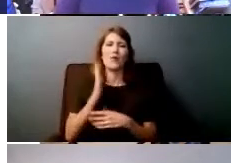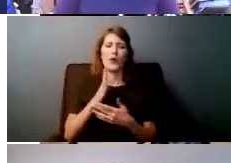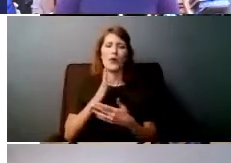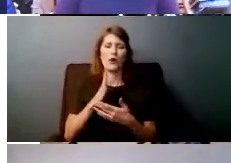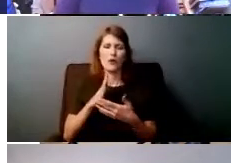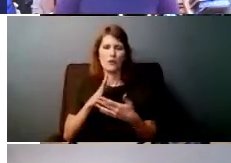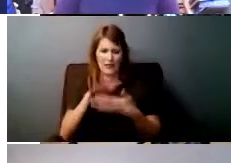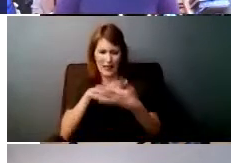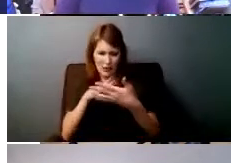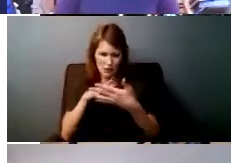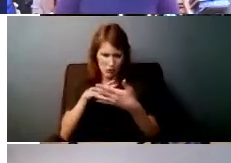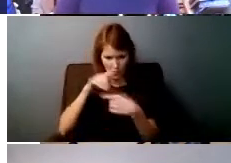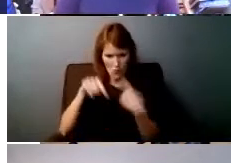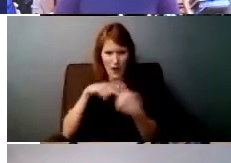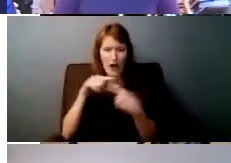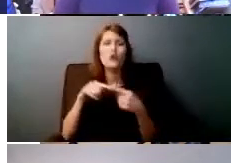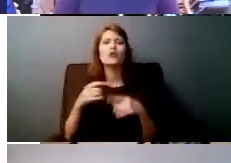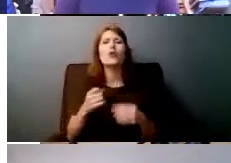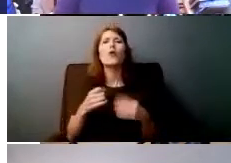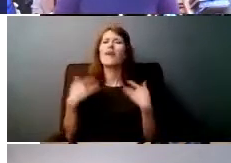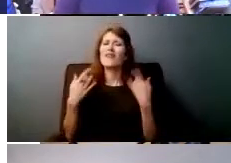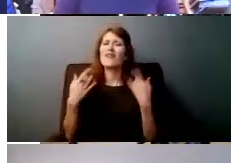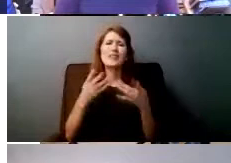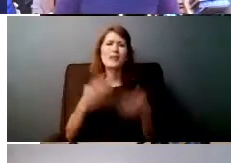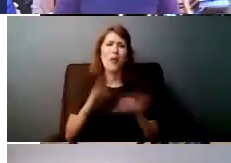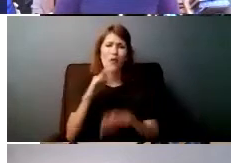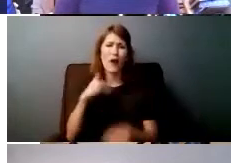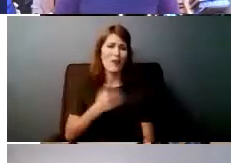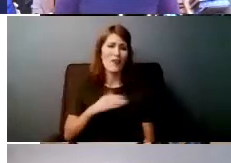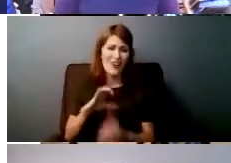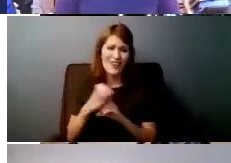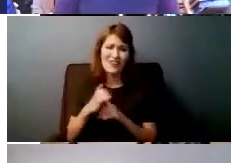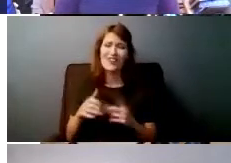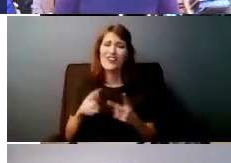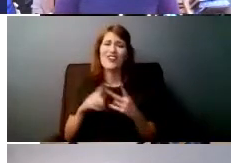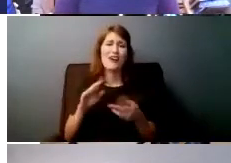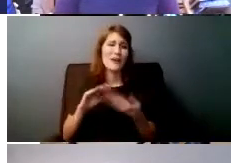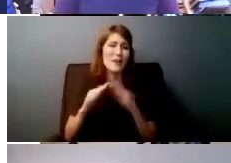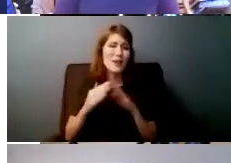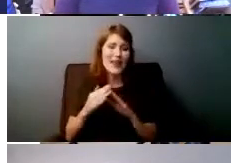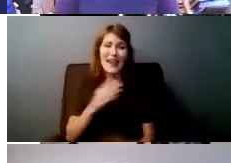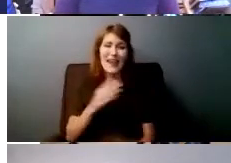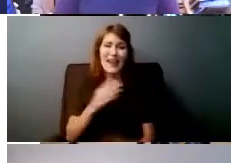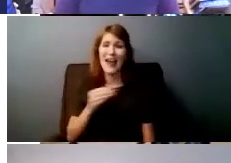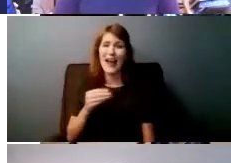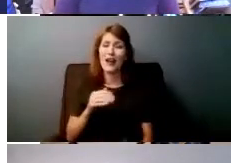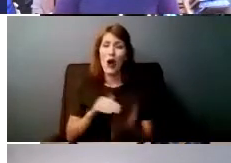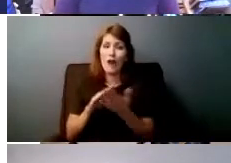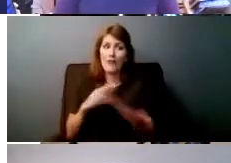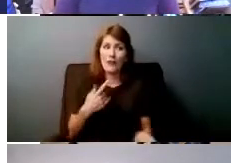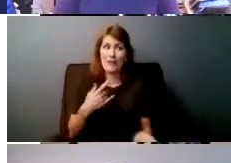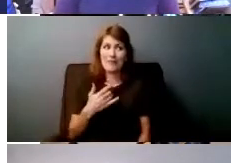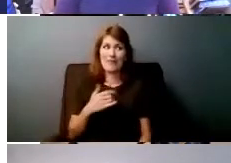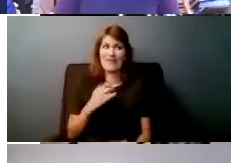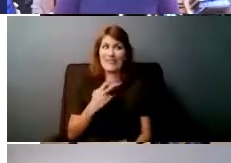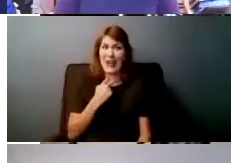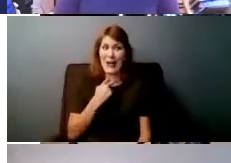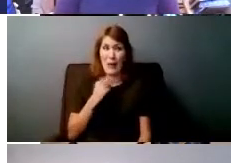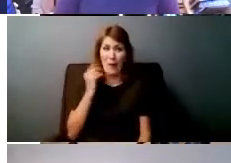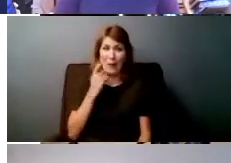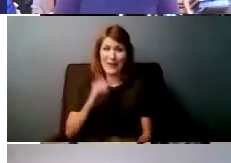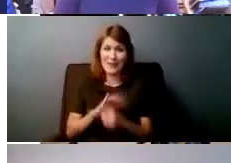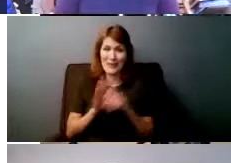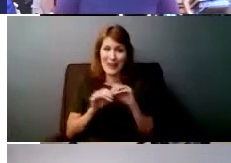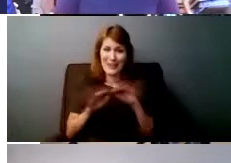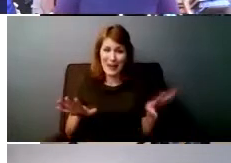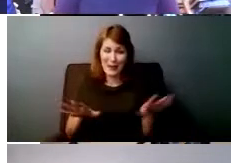very important for our culture, for our community. And just because we are often locked at home or stuck at home because of this pandemic